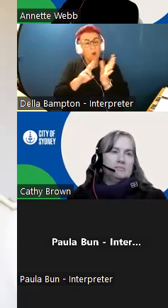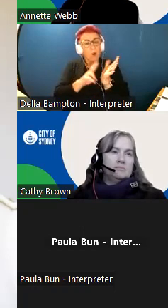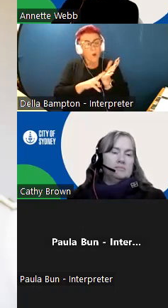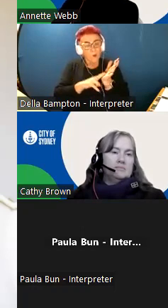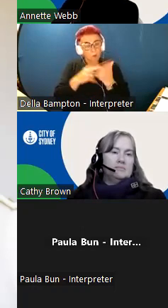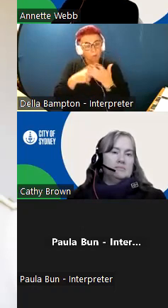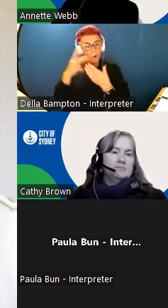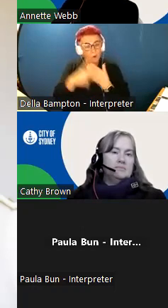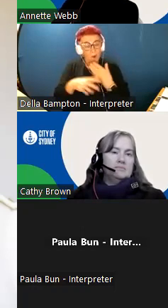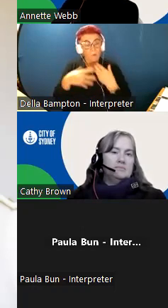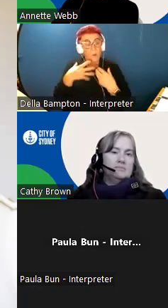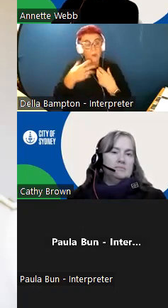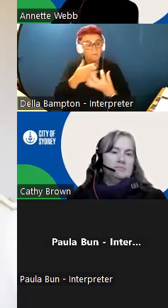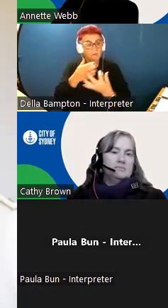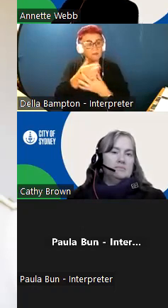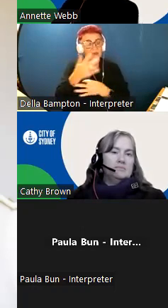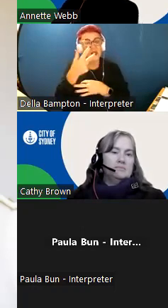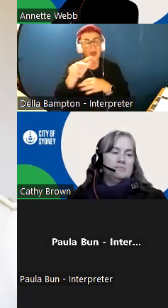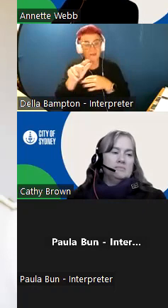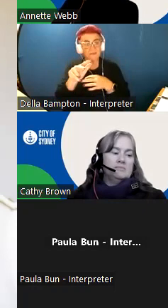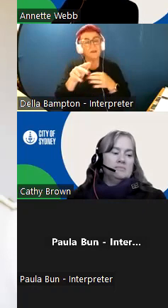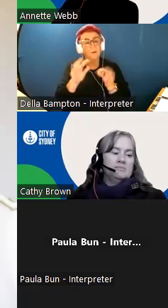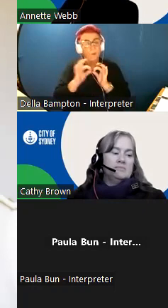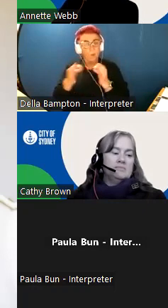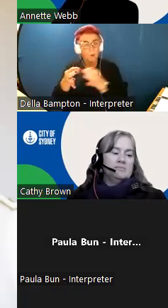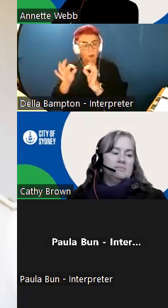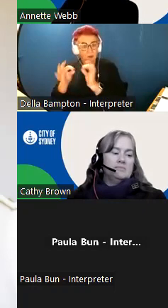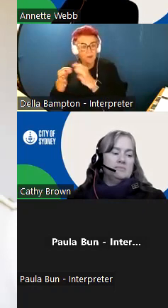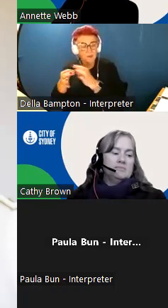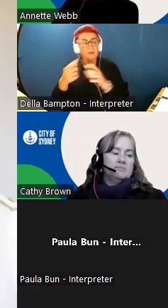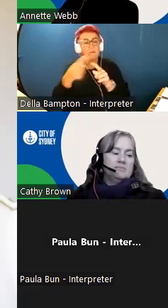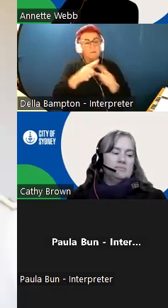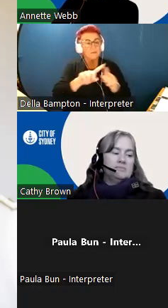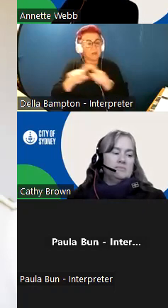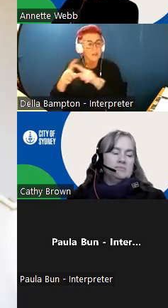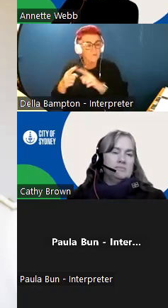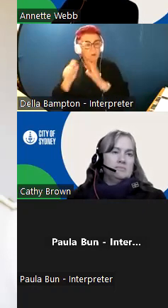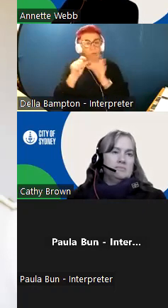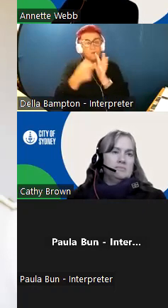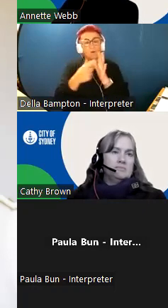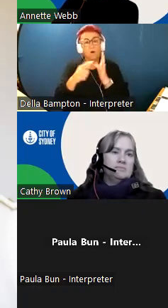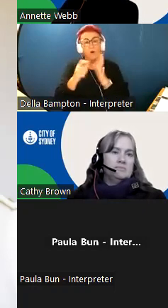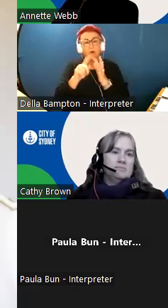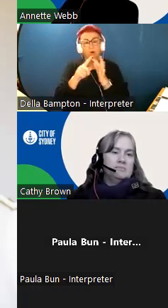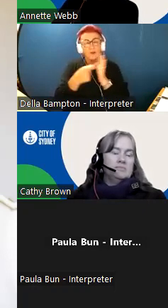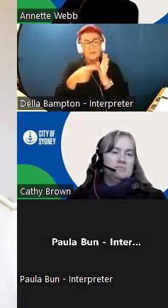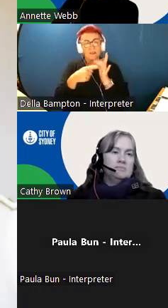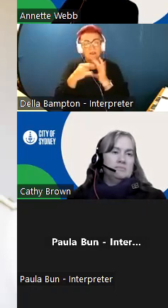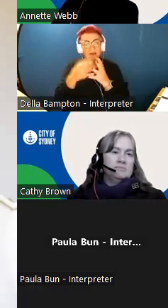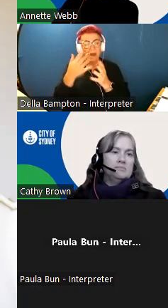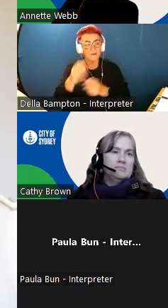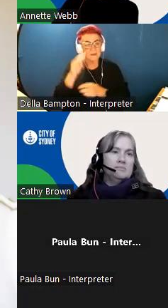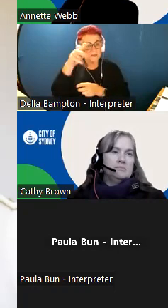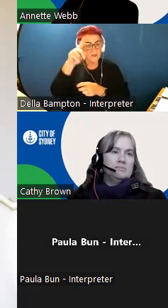organisations and artists in 32 properties, totaling around 10,000 square metres of space.